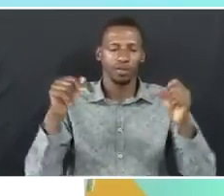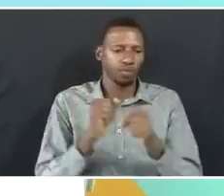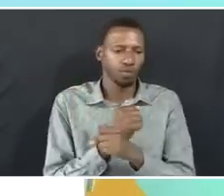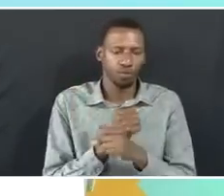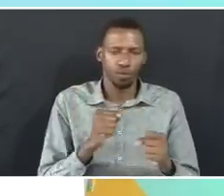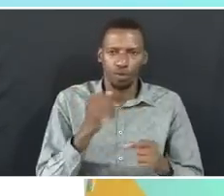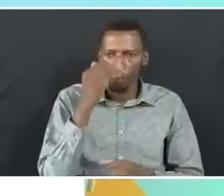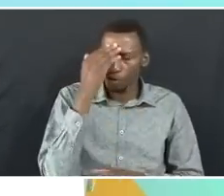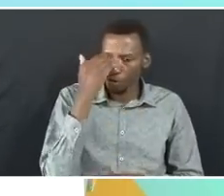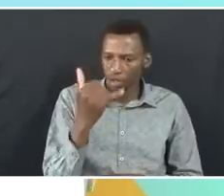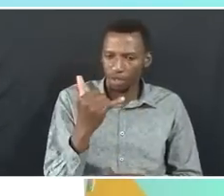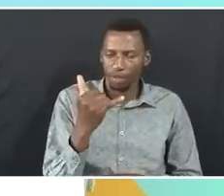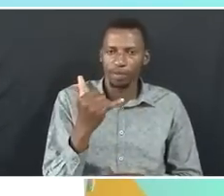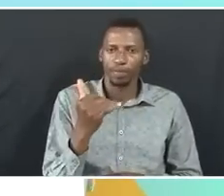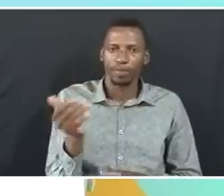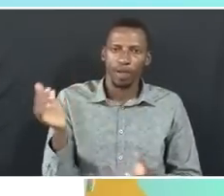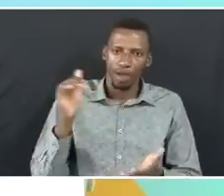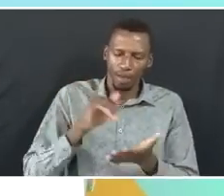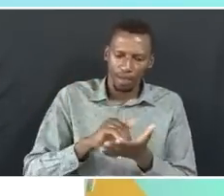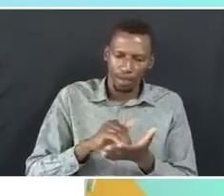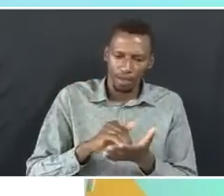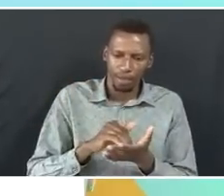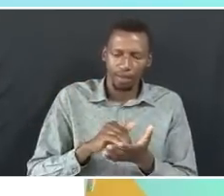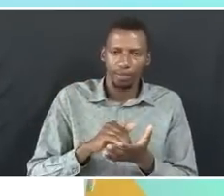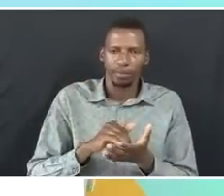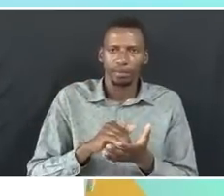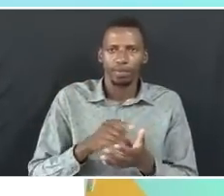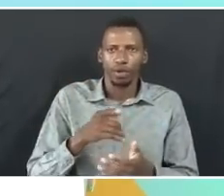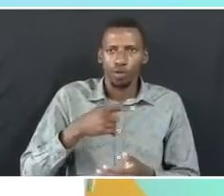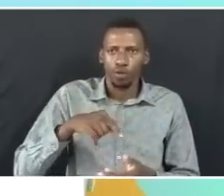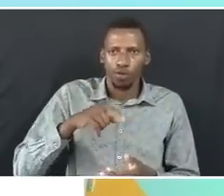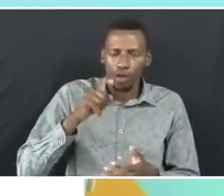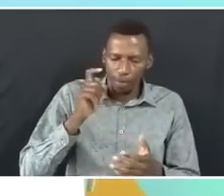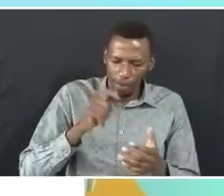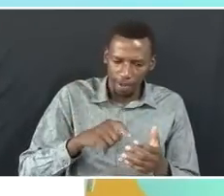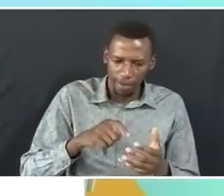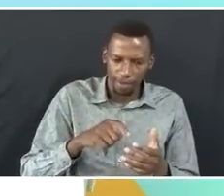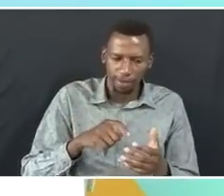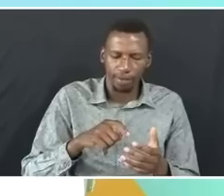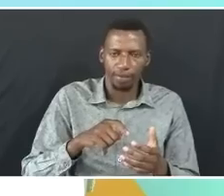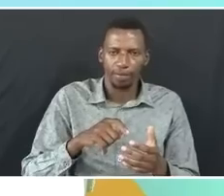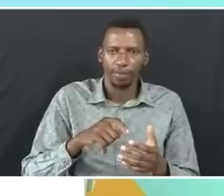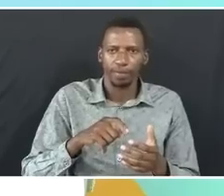And because again we have sowed a wind, we must reap the whirlwind.